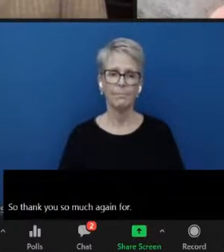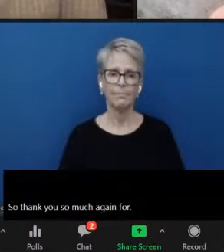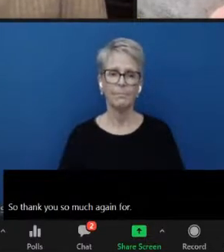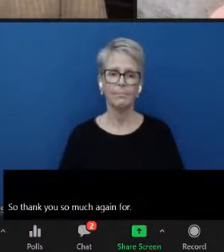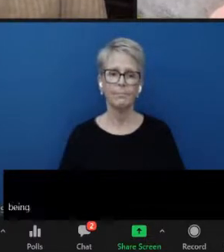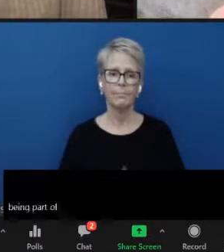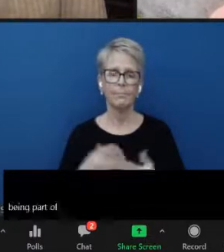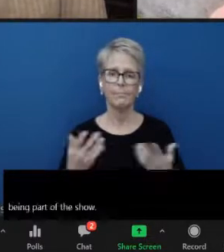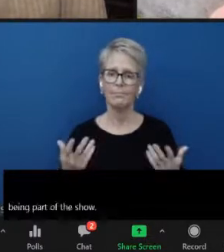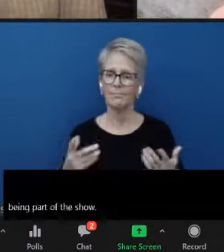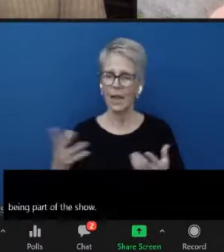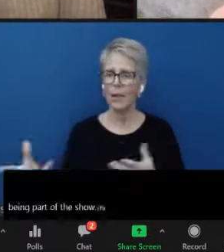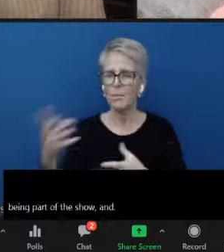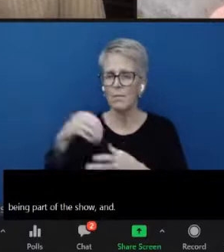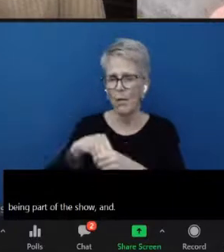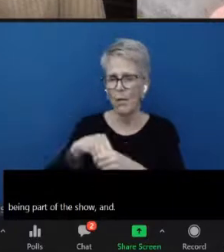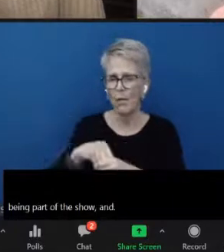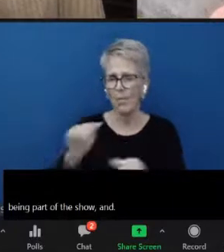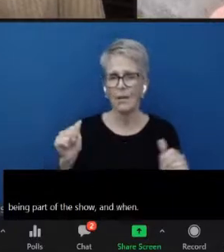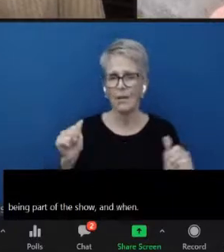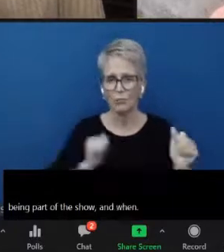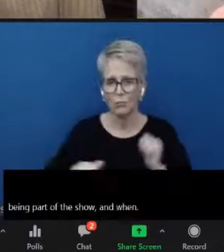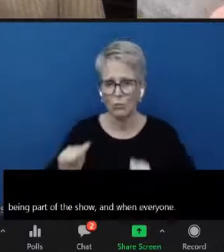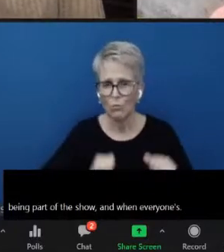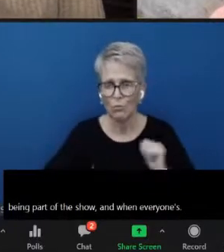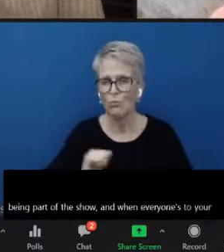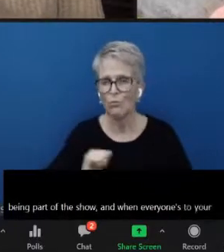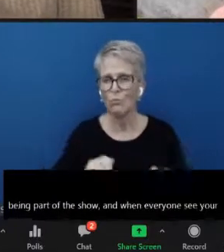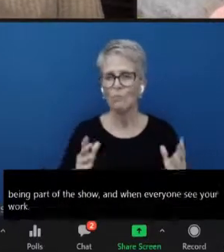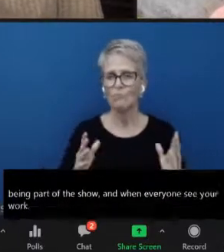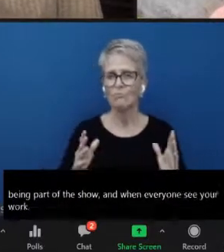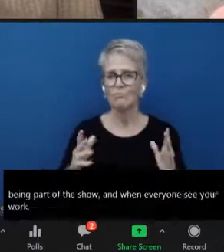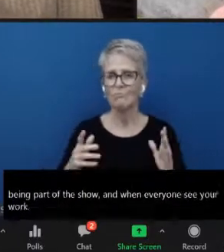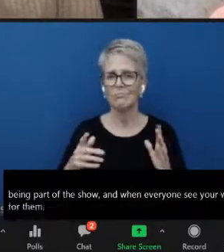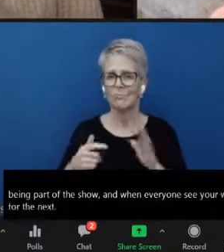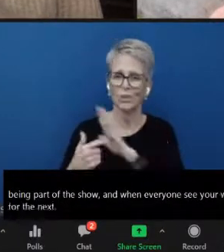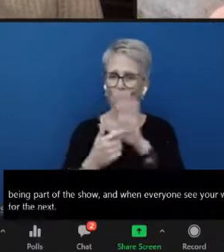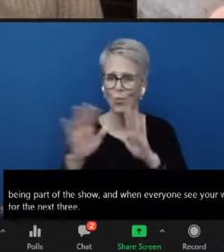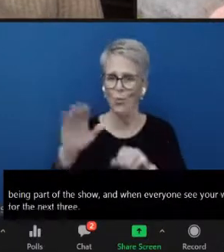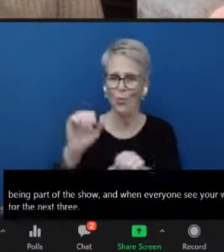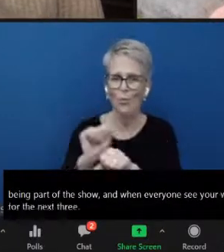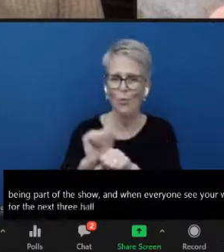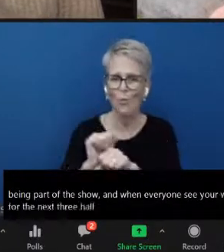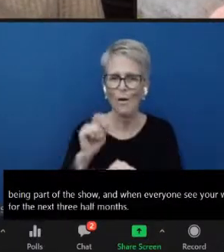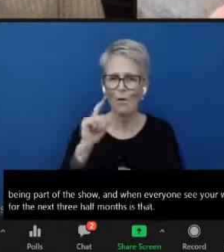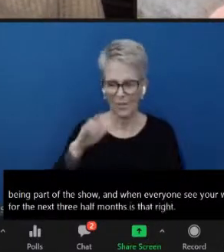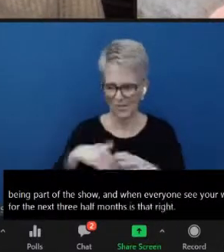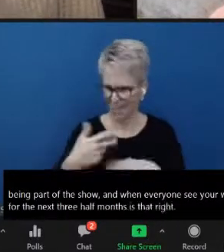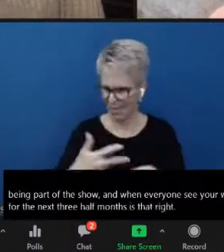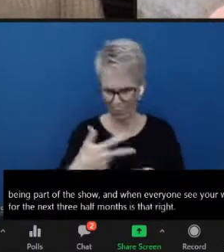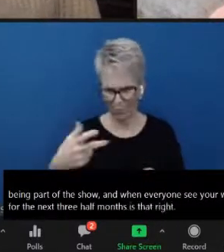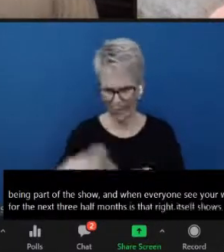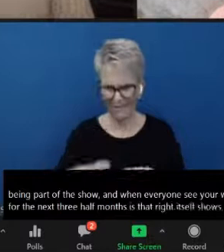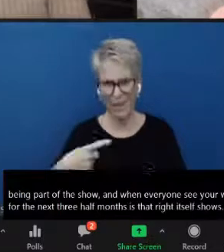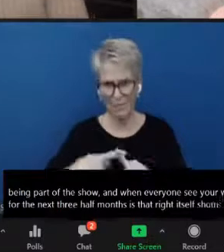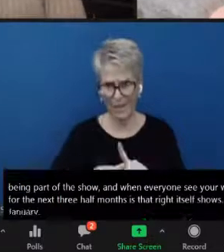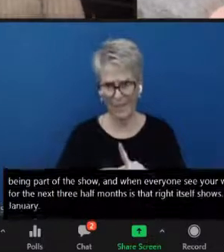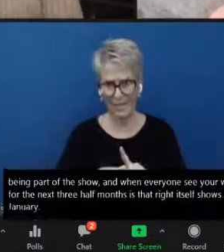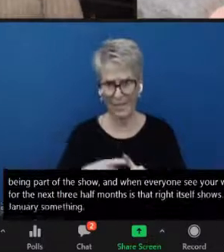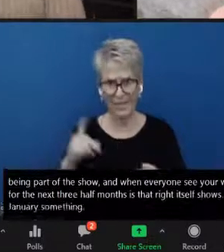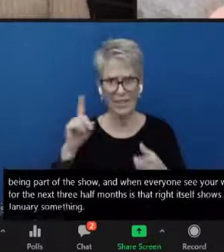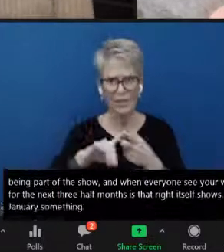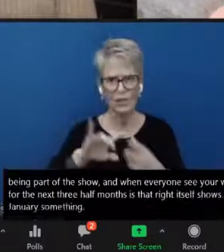being part of the show and letting everyone see your work for the next 3.5 months, is that right? It's up till January